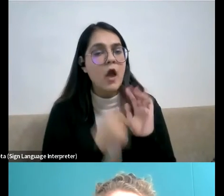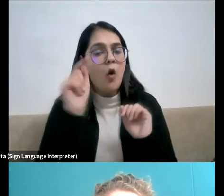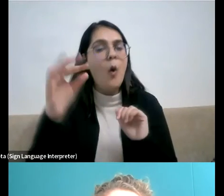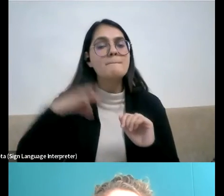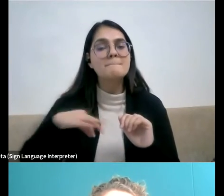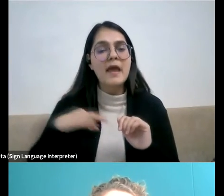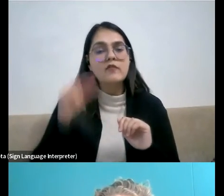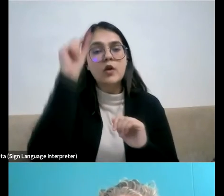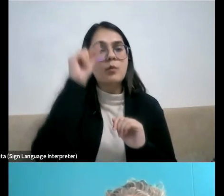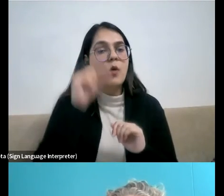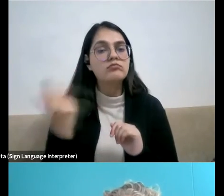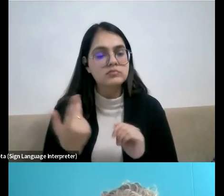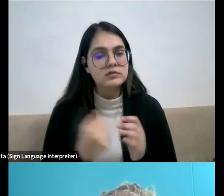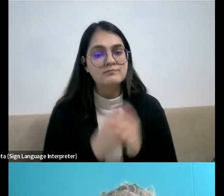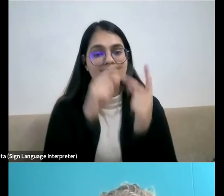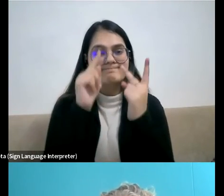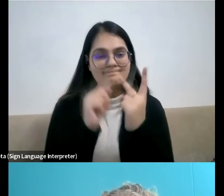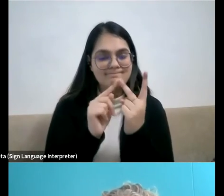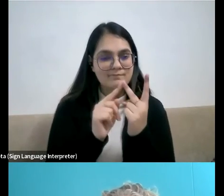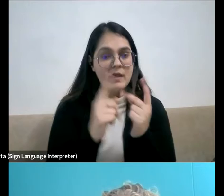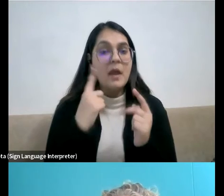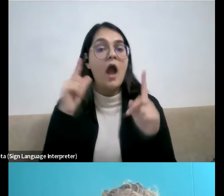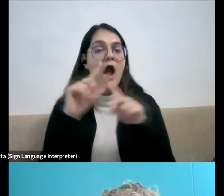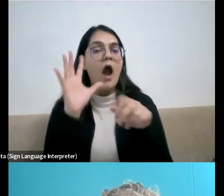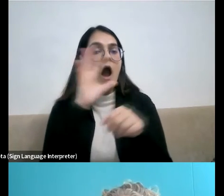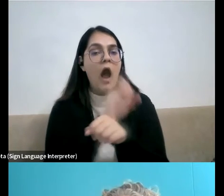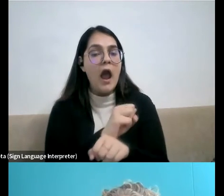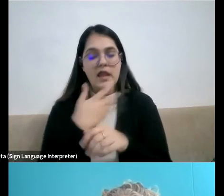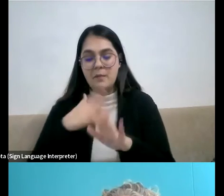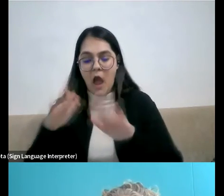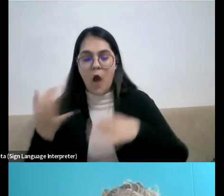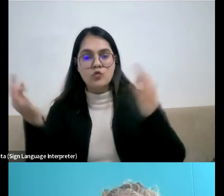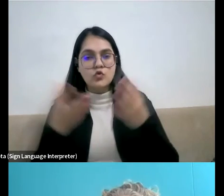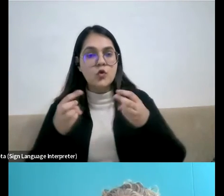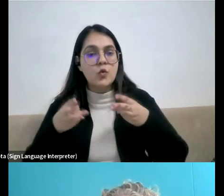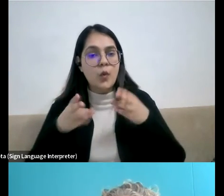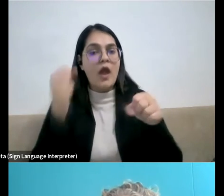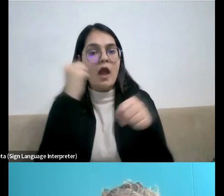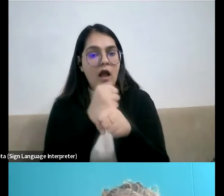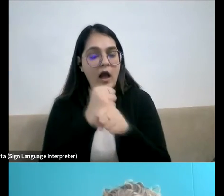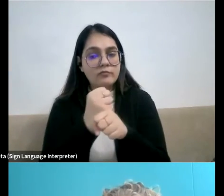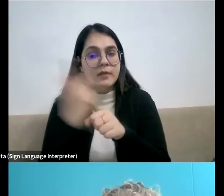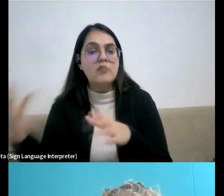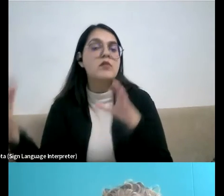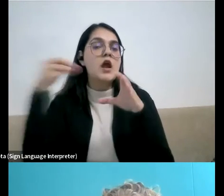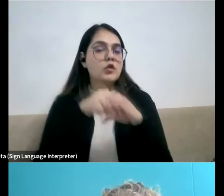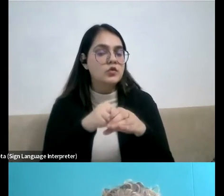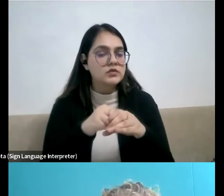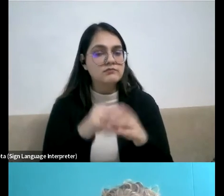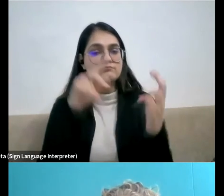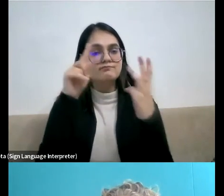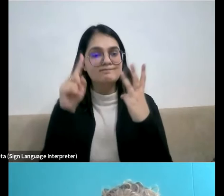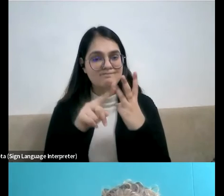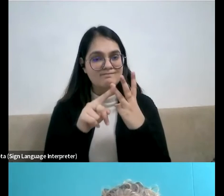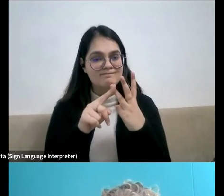inclusive governance? Secondly, identify pathways to make governance more inclusive. Thirdly, how do